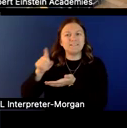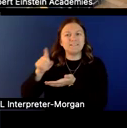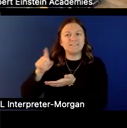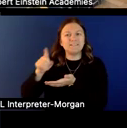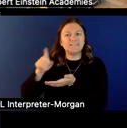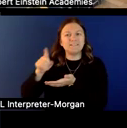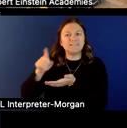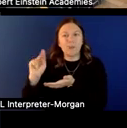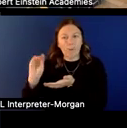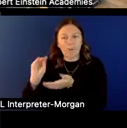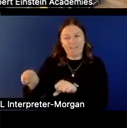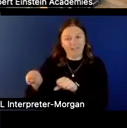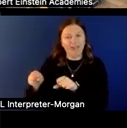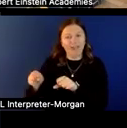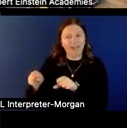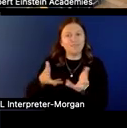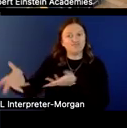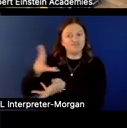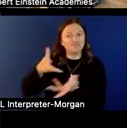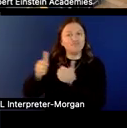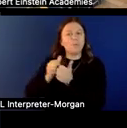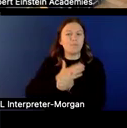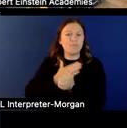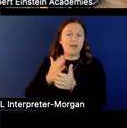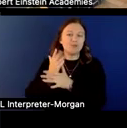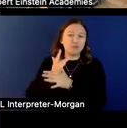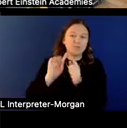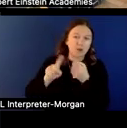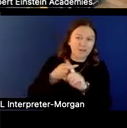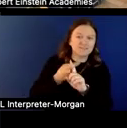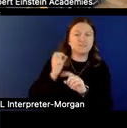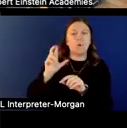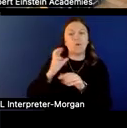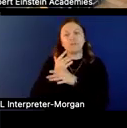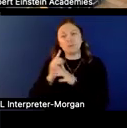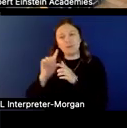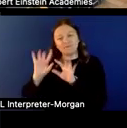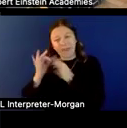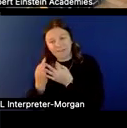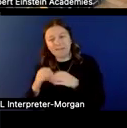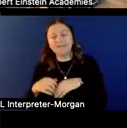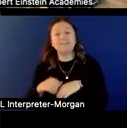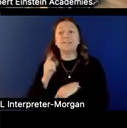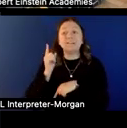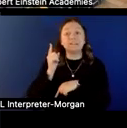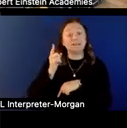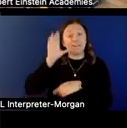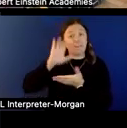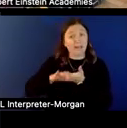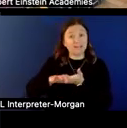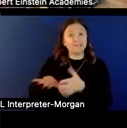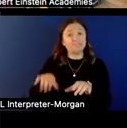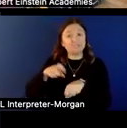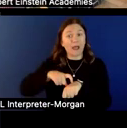time, with my German friends or my German family. He makes time on the weekend too, so we can talk to